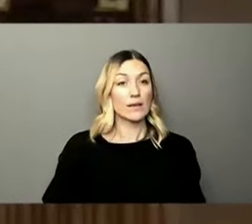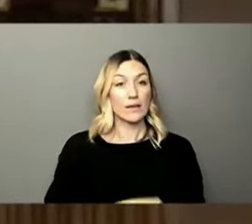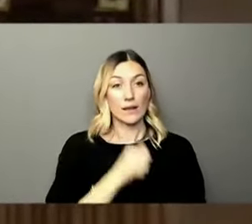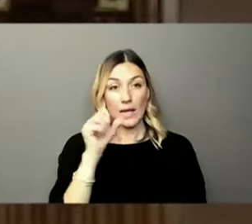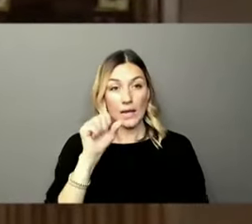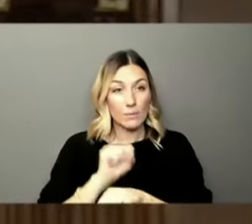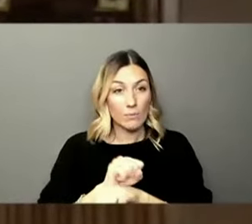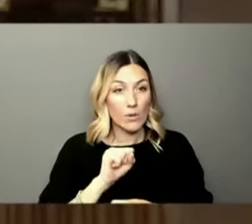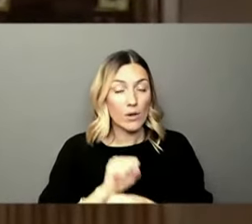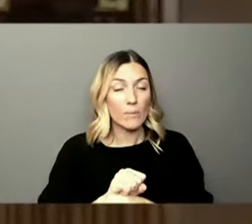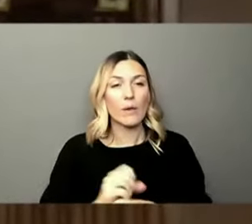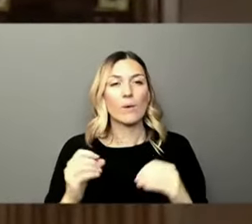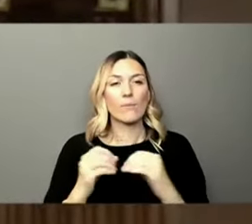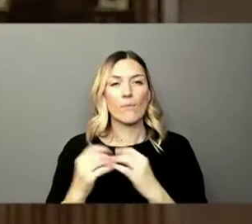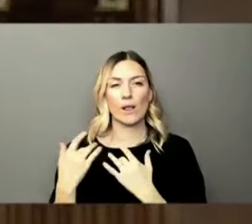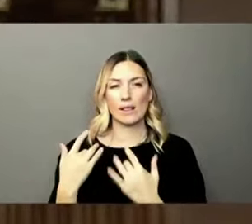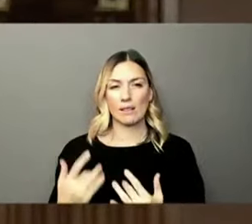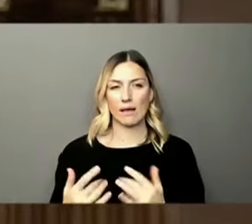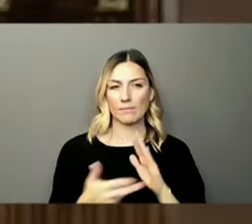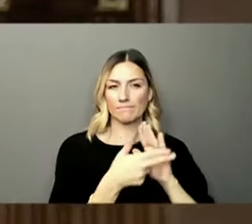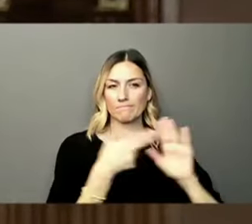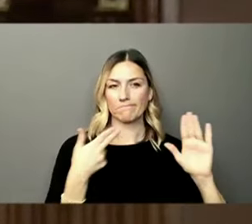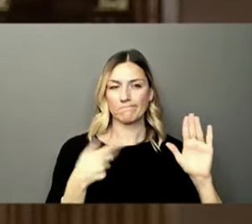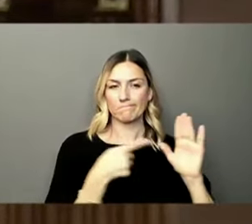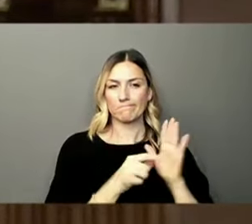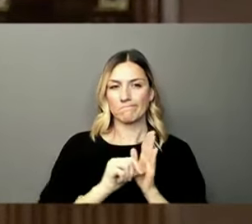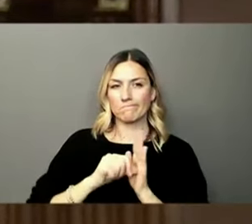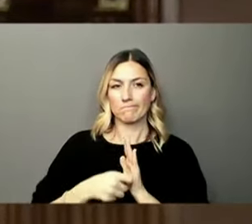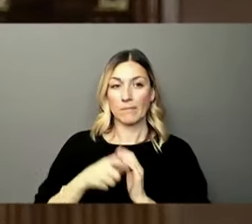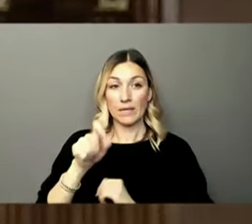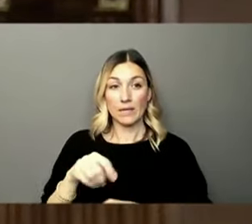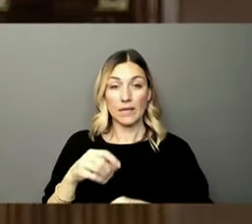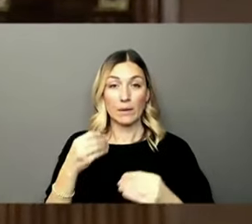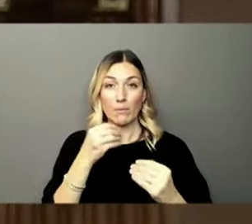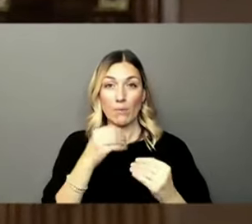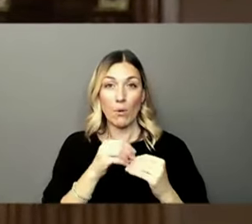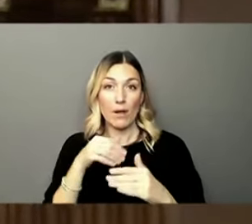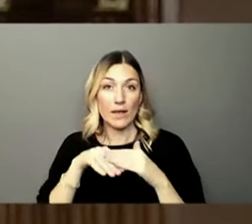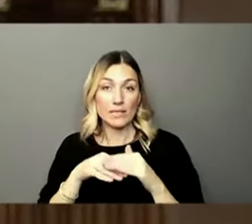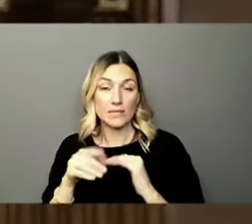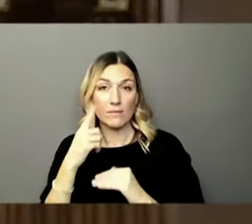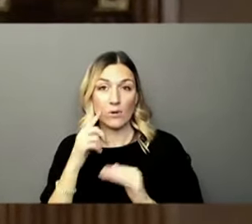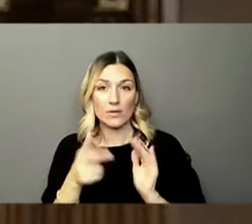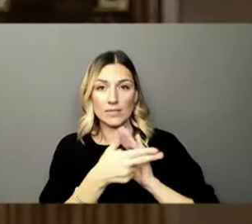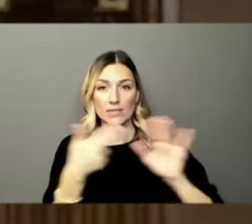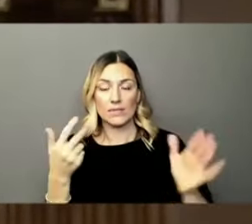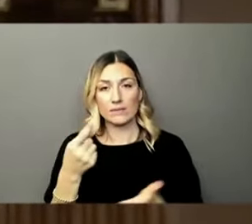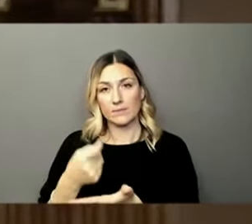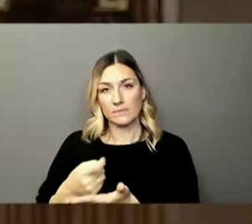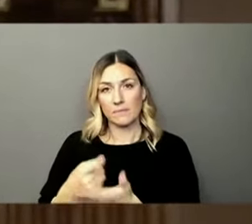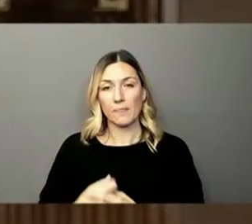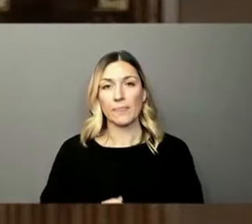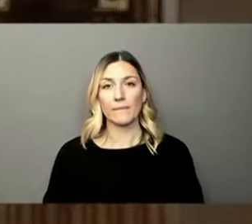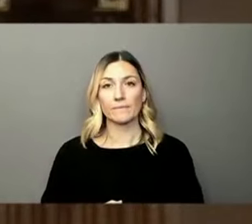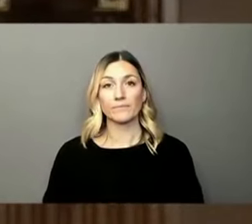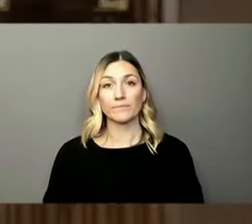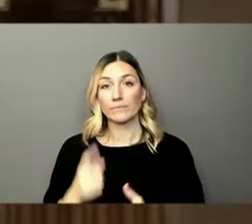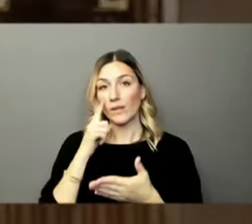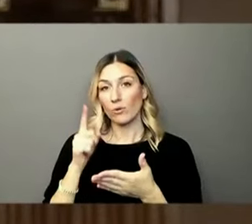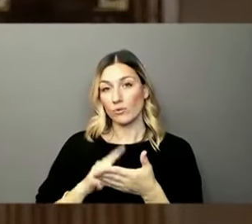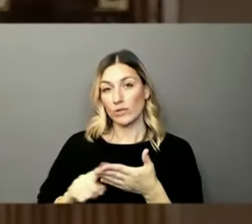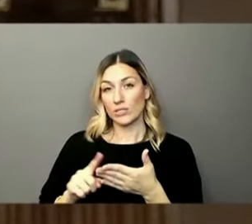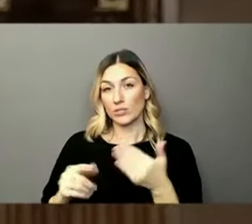receive a diagnosis, which emphasized the need for greater accessibility to diagnosis and treatment. Researchers have